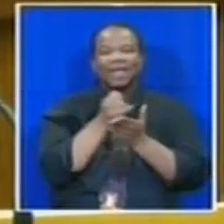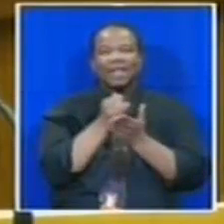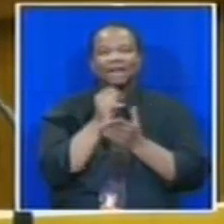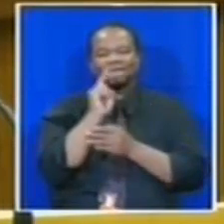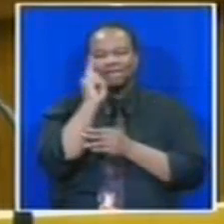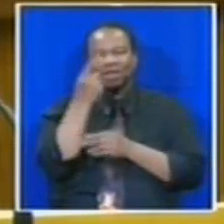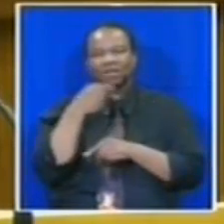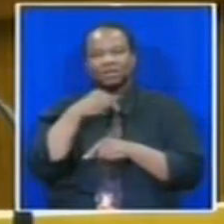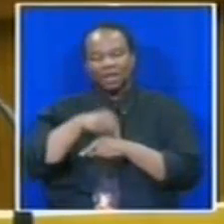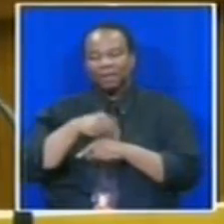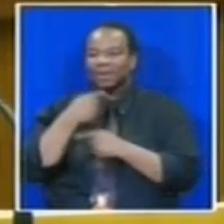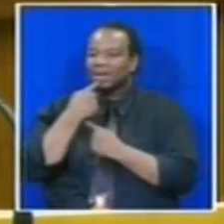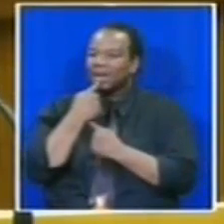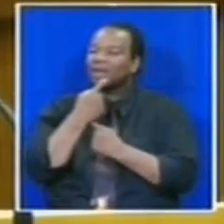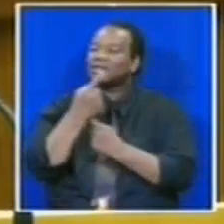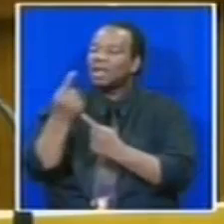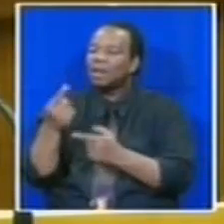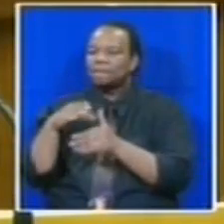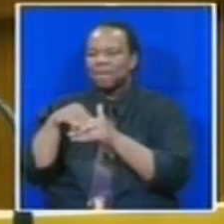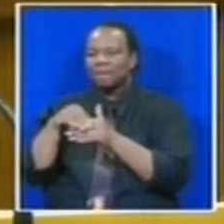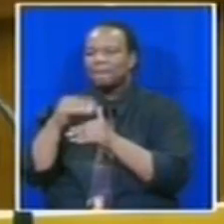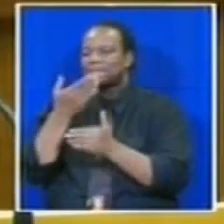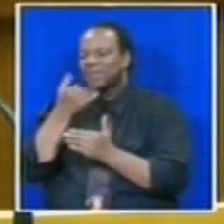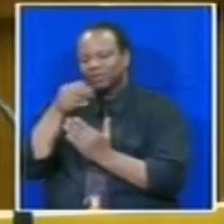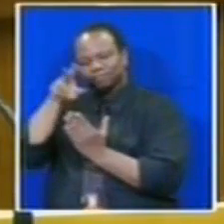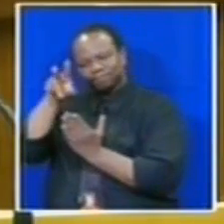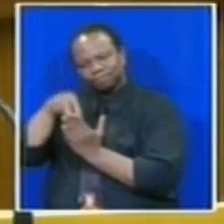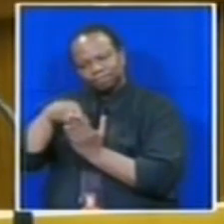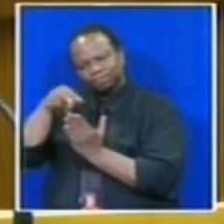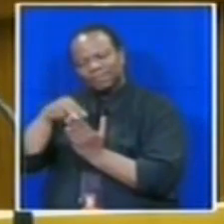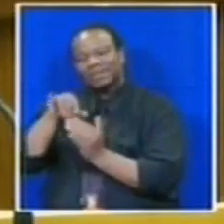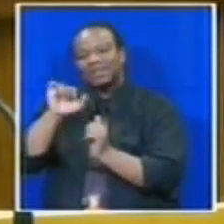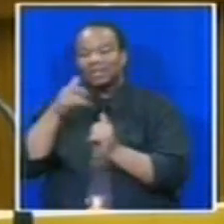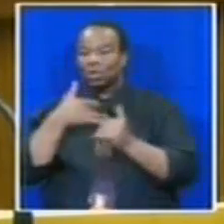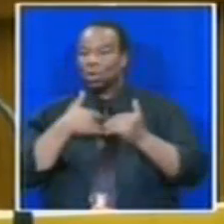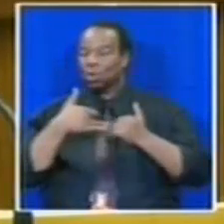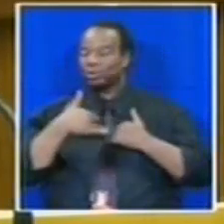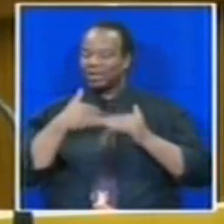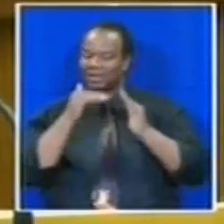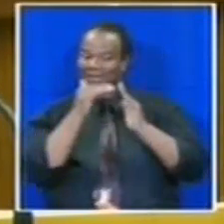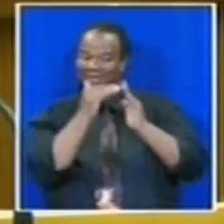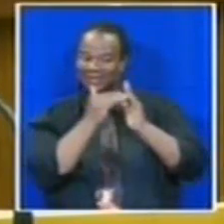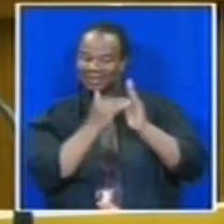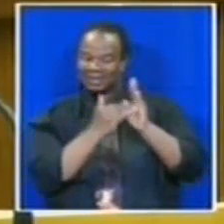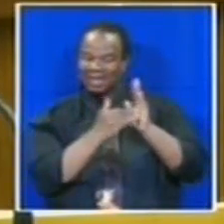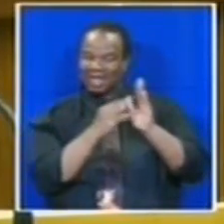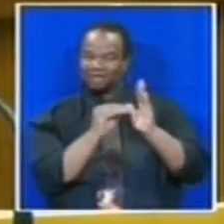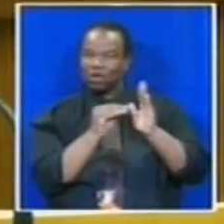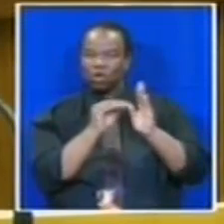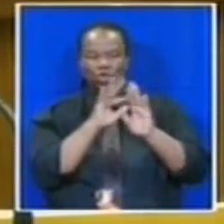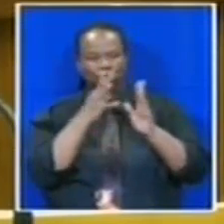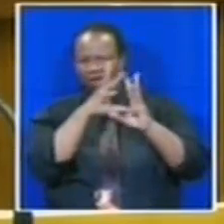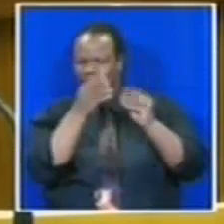I encourage honorable members to read it carefully. It highlights several concerns, so all is not rosy. Whilst there are lots